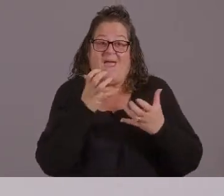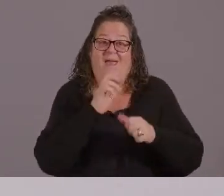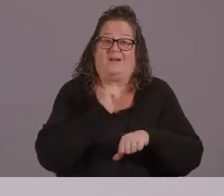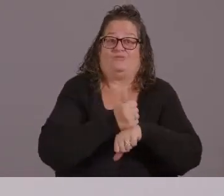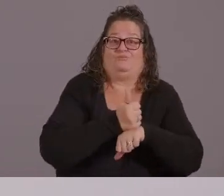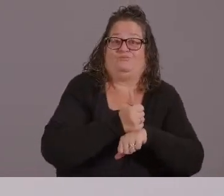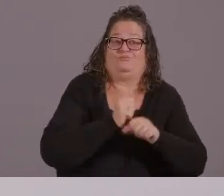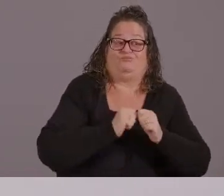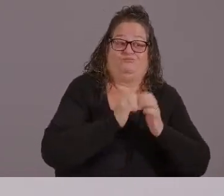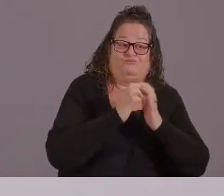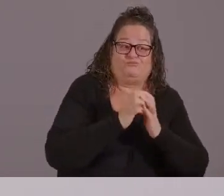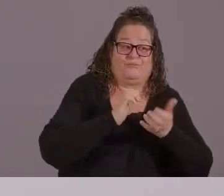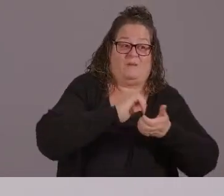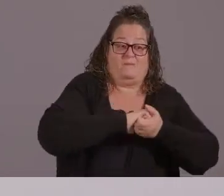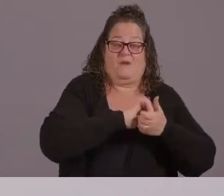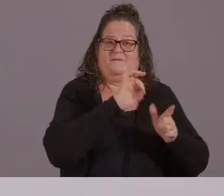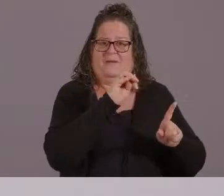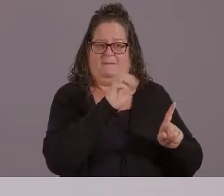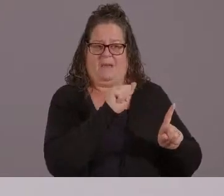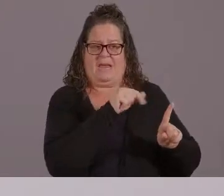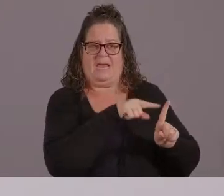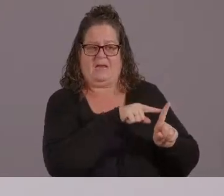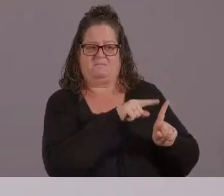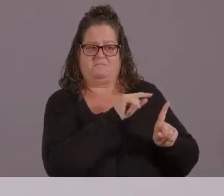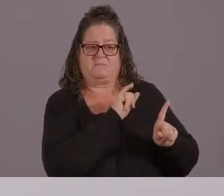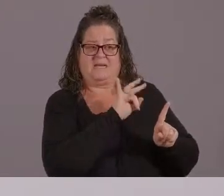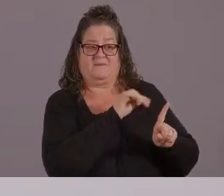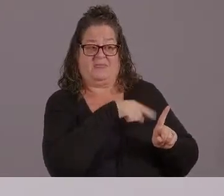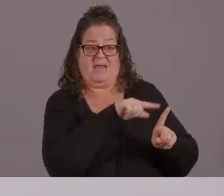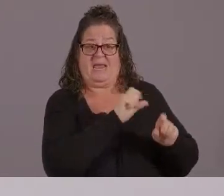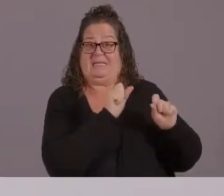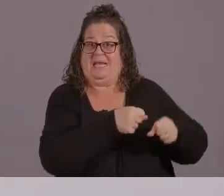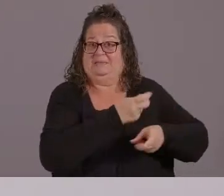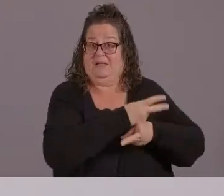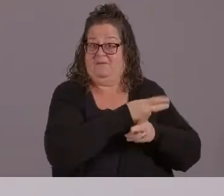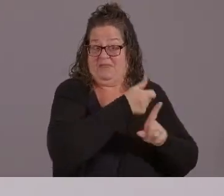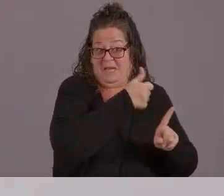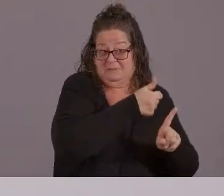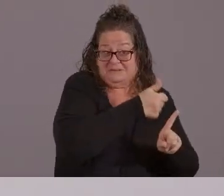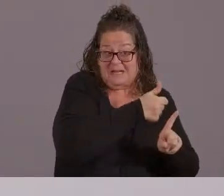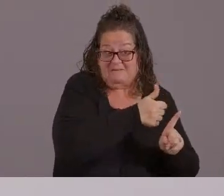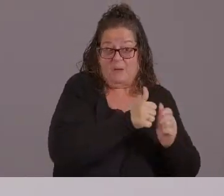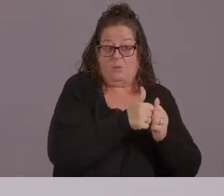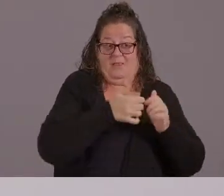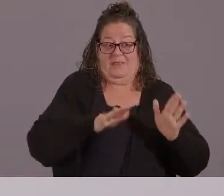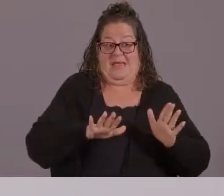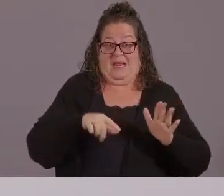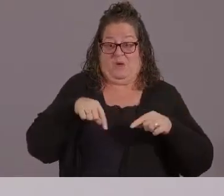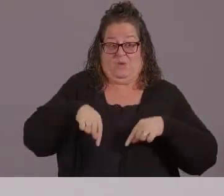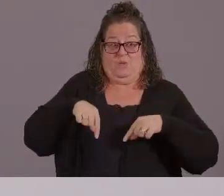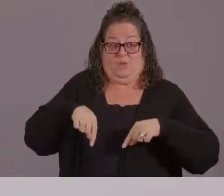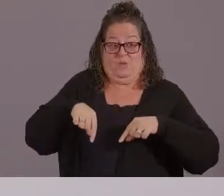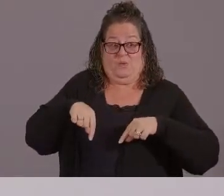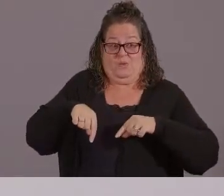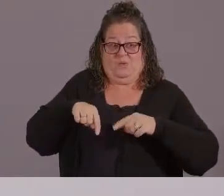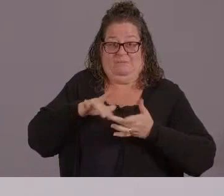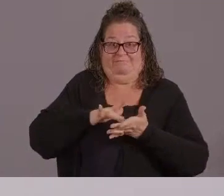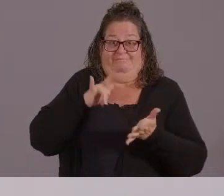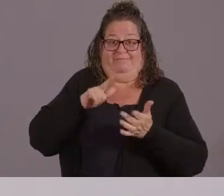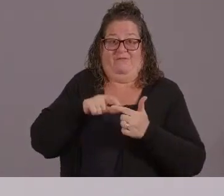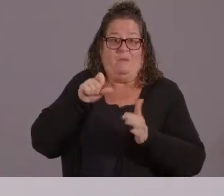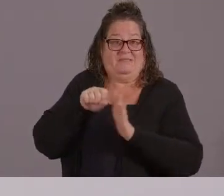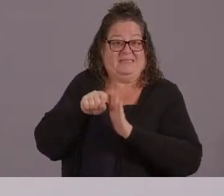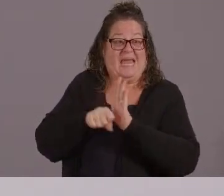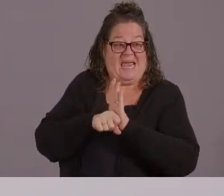they can do that and it's not going to impact the state's resources or vaccine supply, we're happy to let them do that. And in